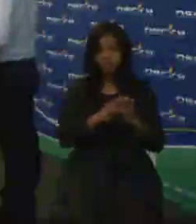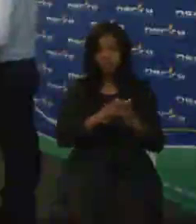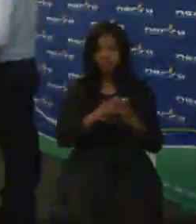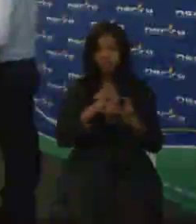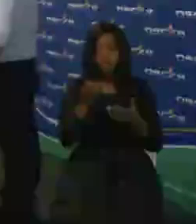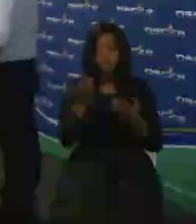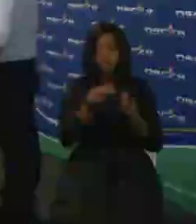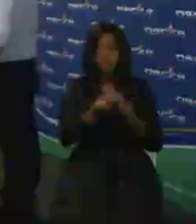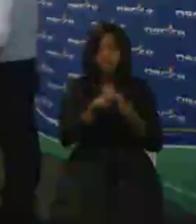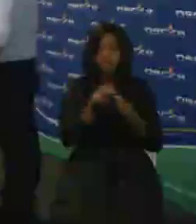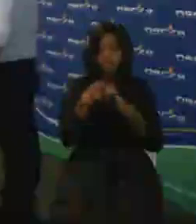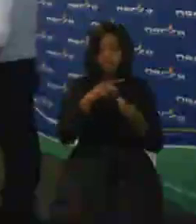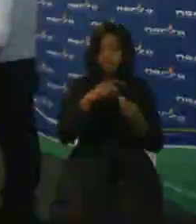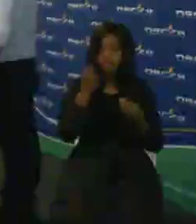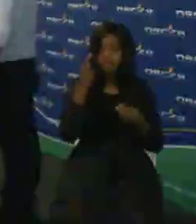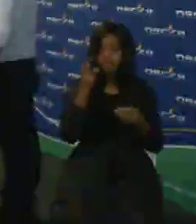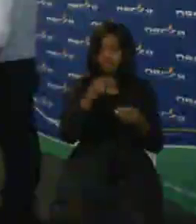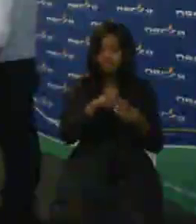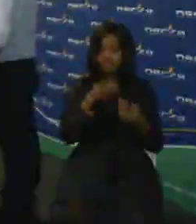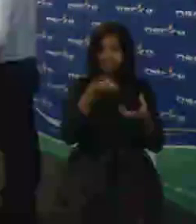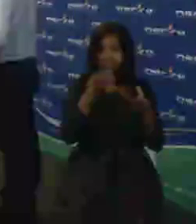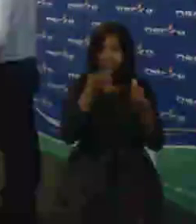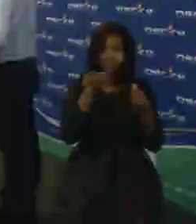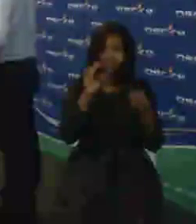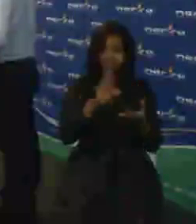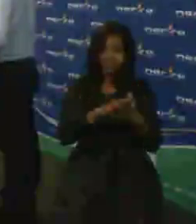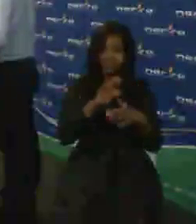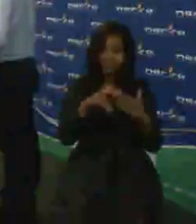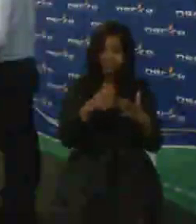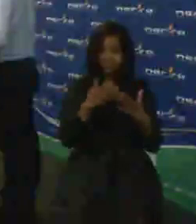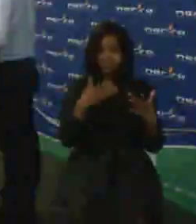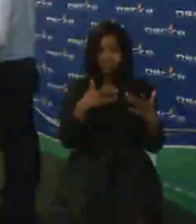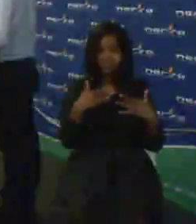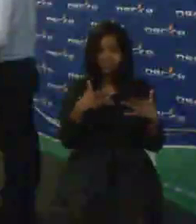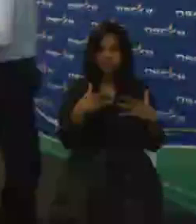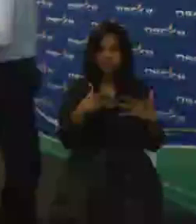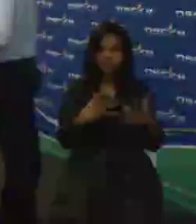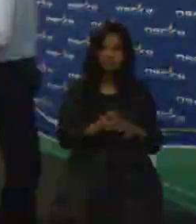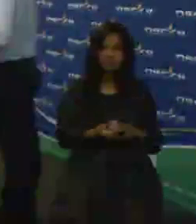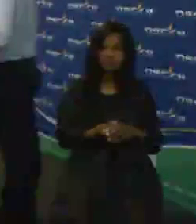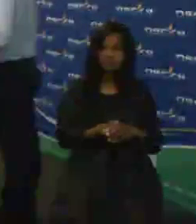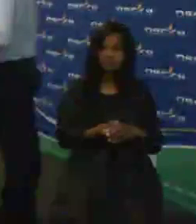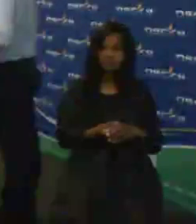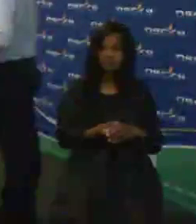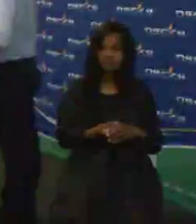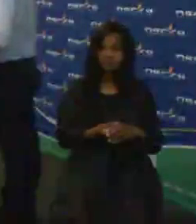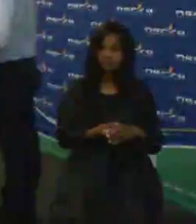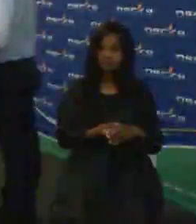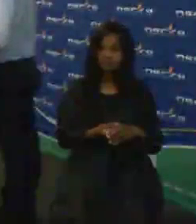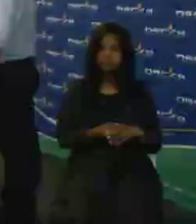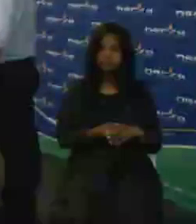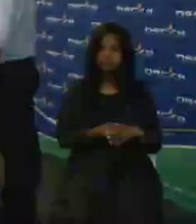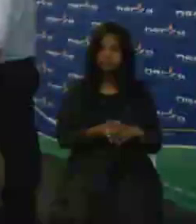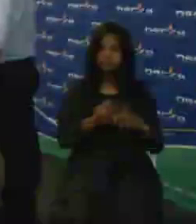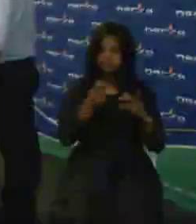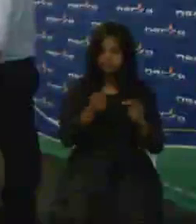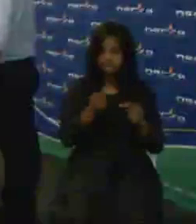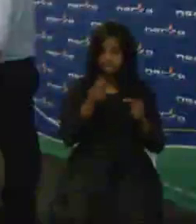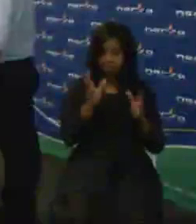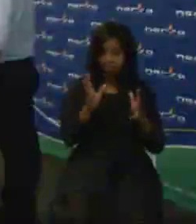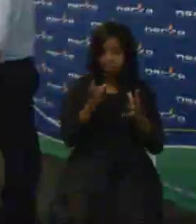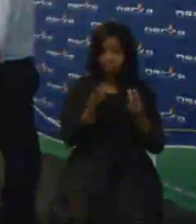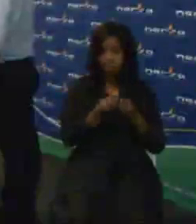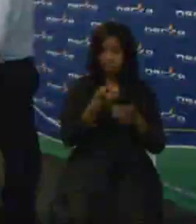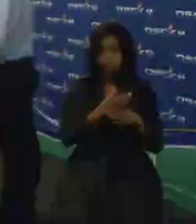study so that we can understand these findings and the concerns? I did those, initially I did